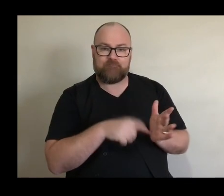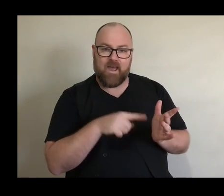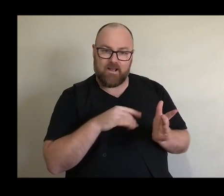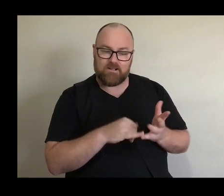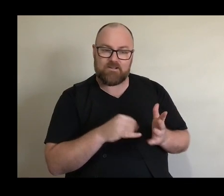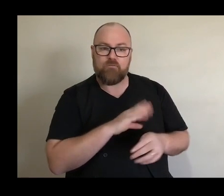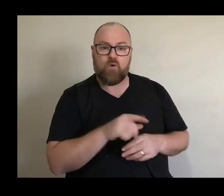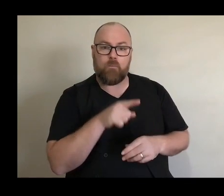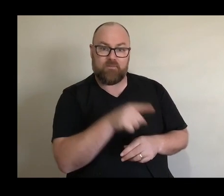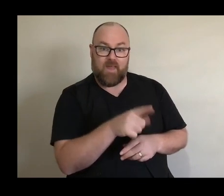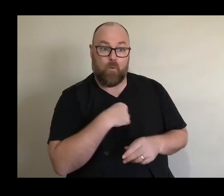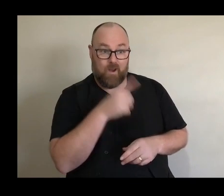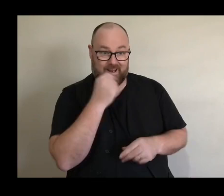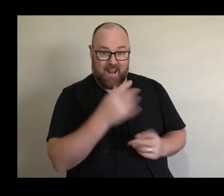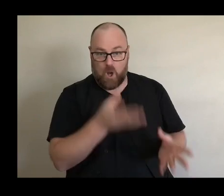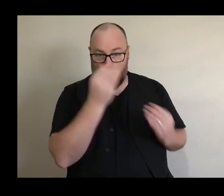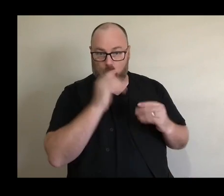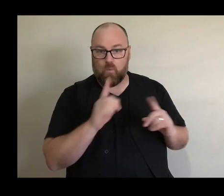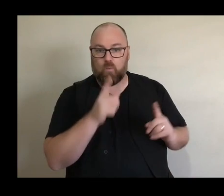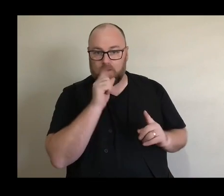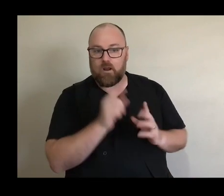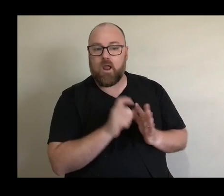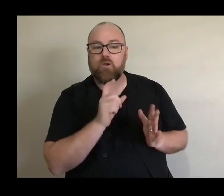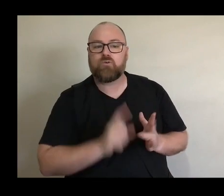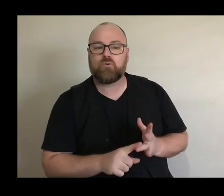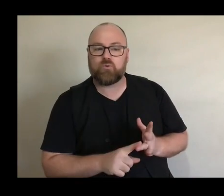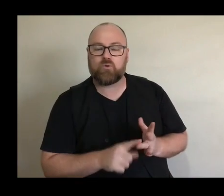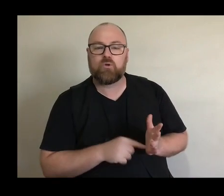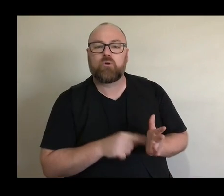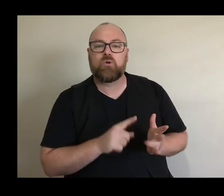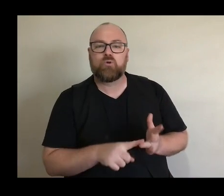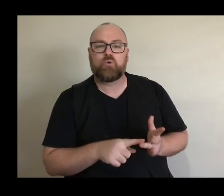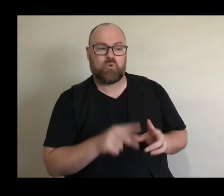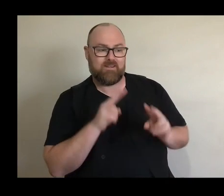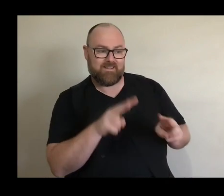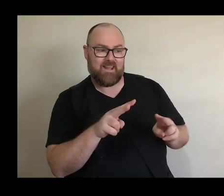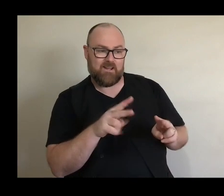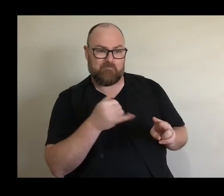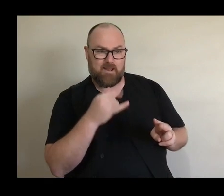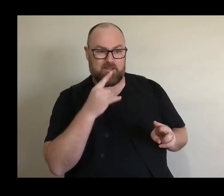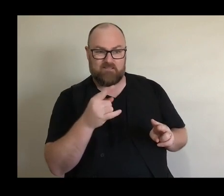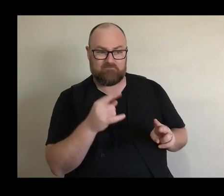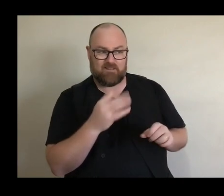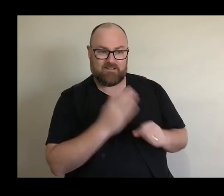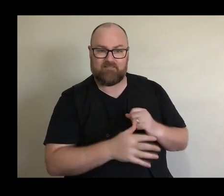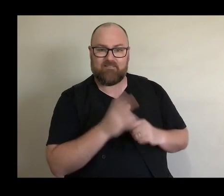do to not see these things happen again. And because, you know,